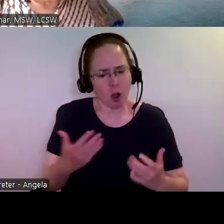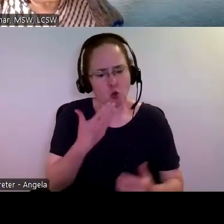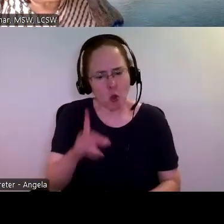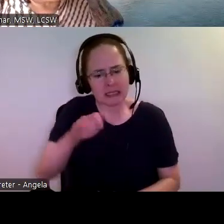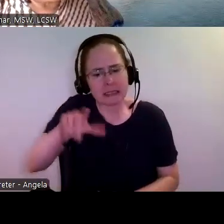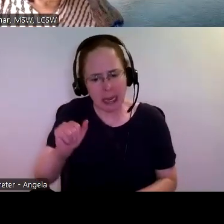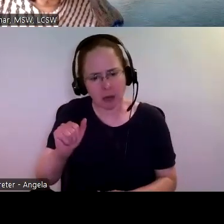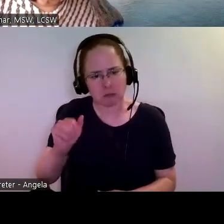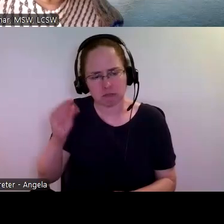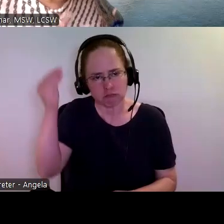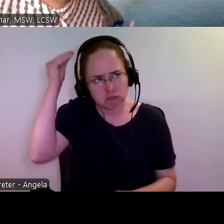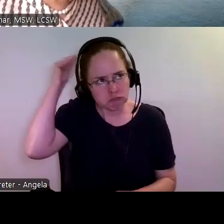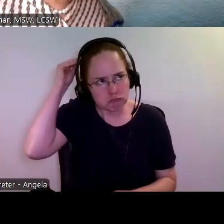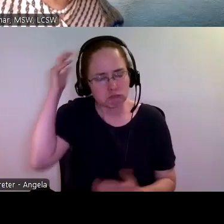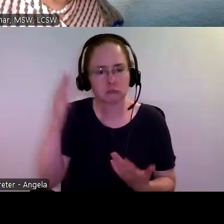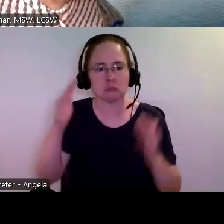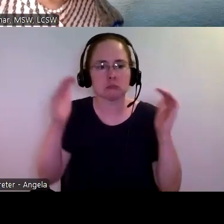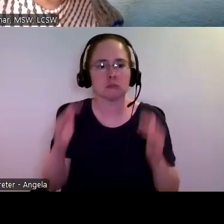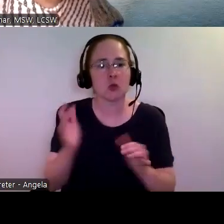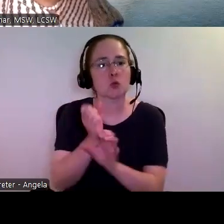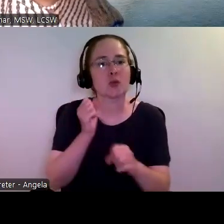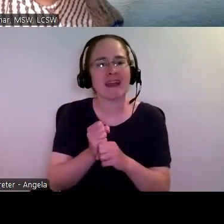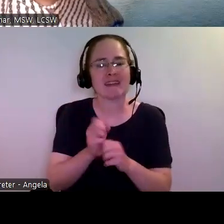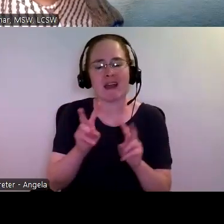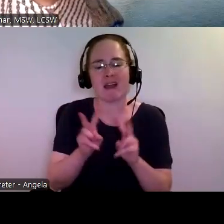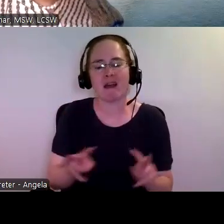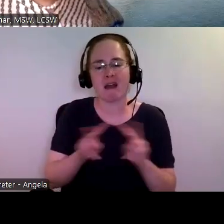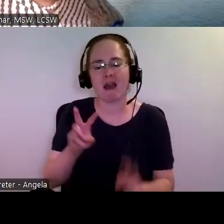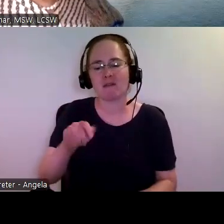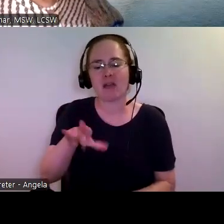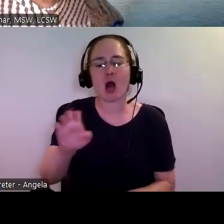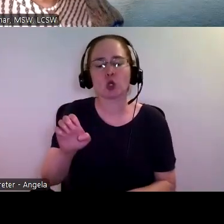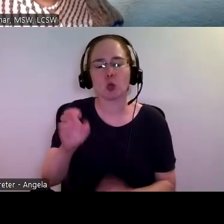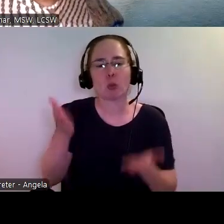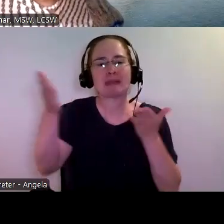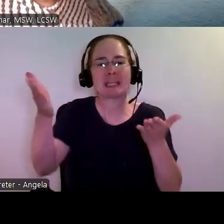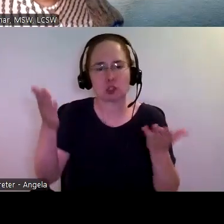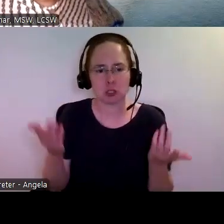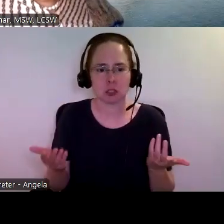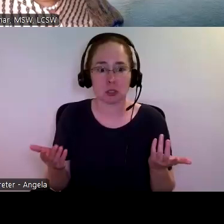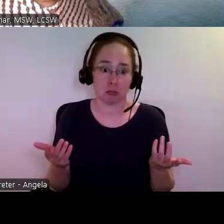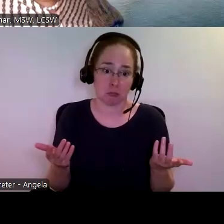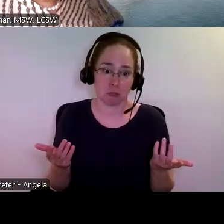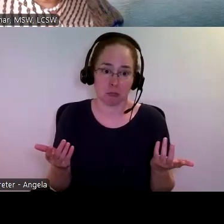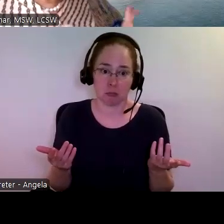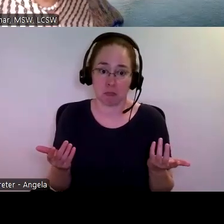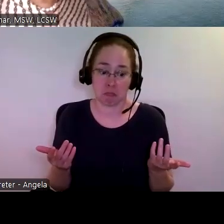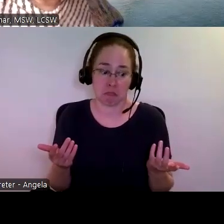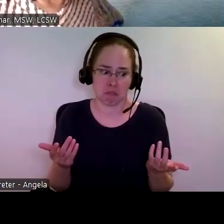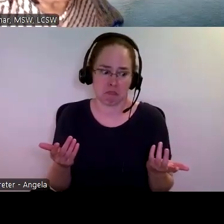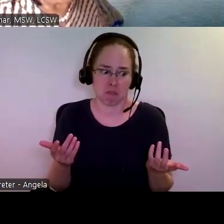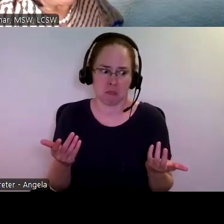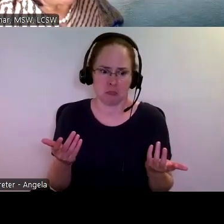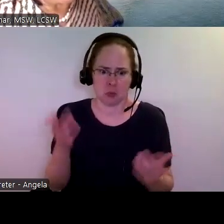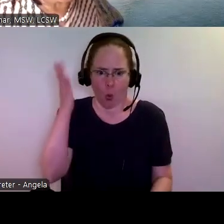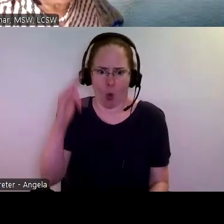data. Then create a value proposition. Remember I said, why should we not